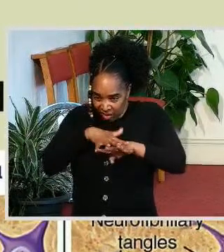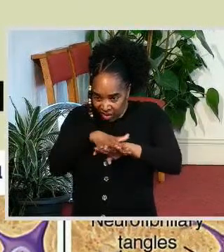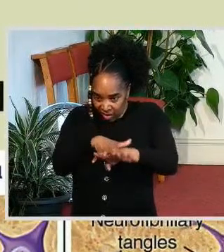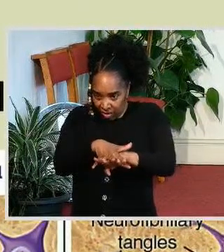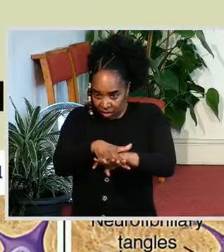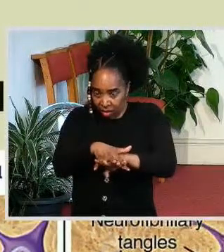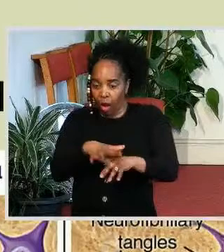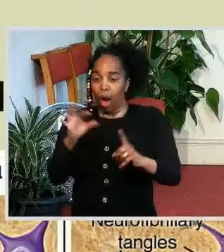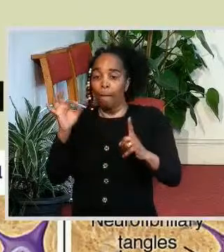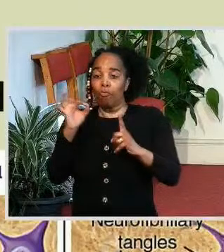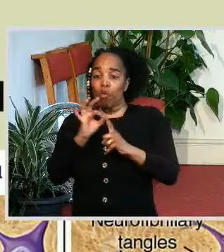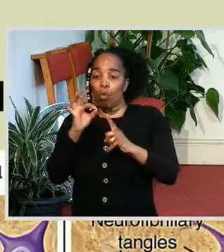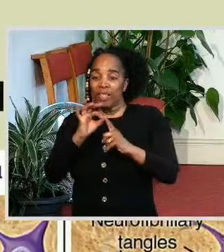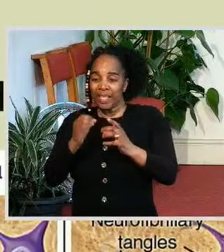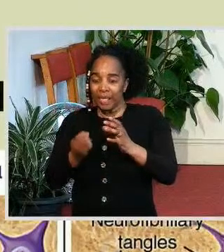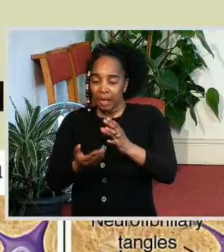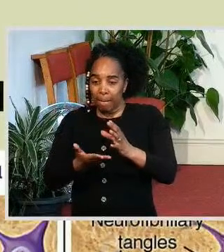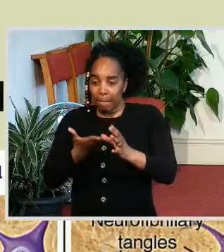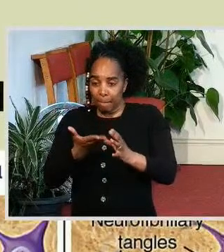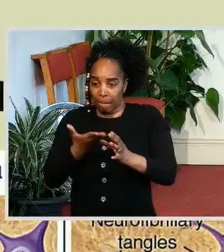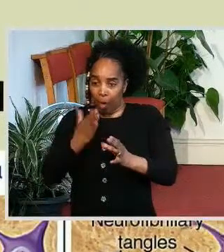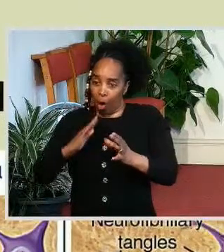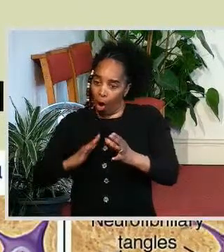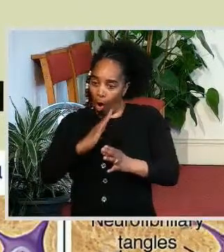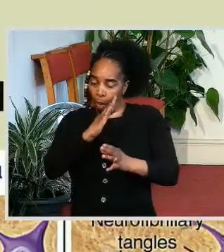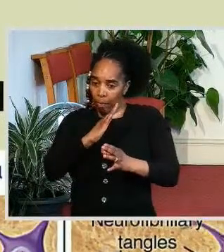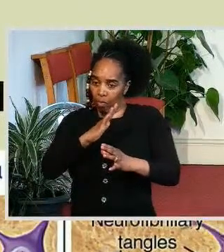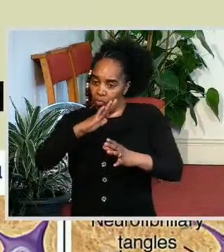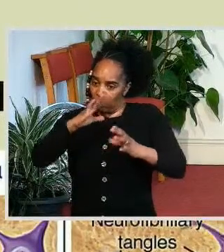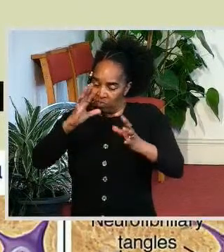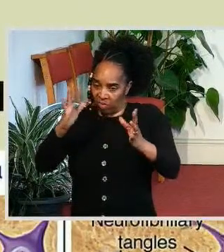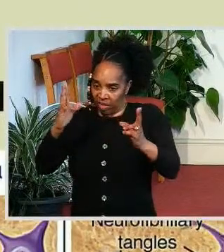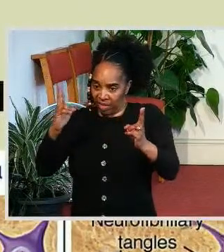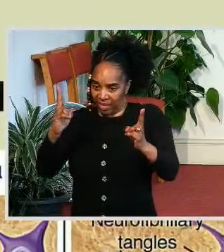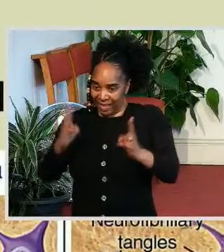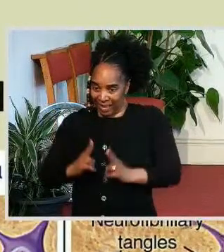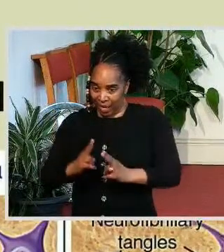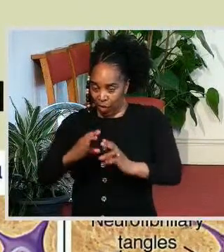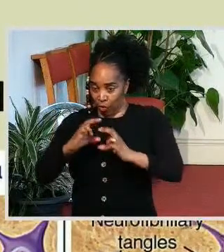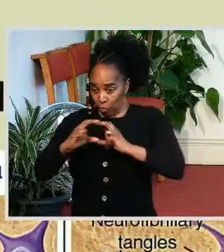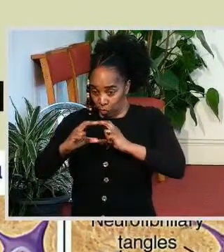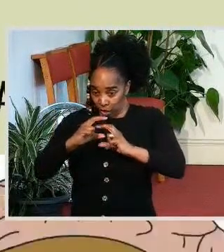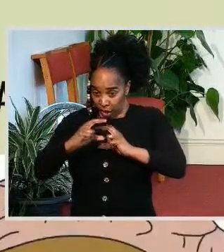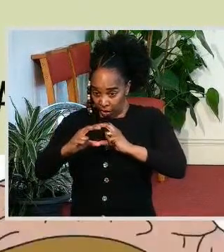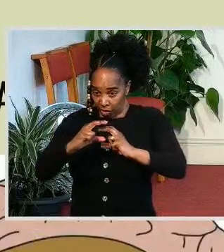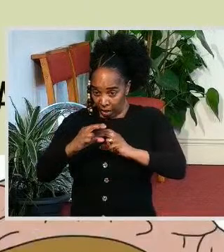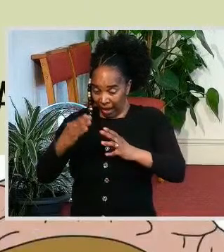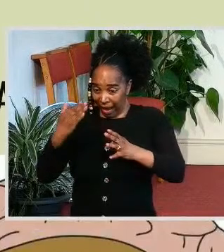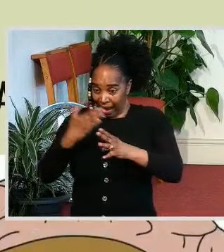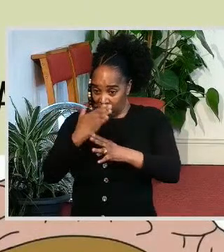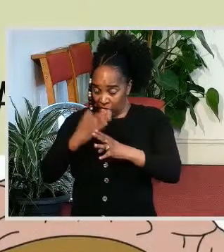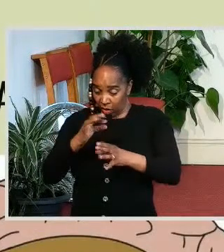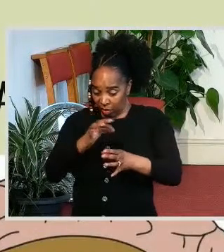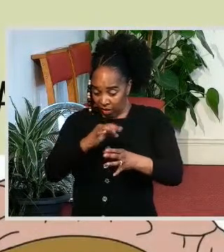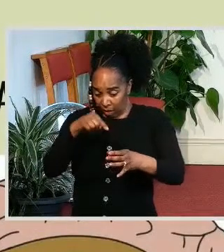another type of protein that builds up and then also slows the communication that's happening and the action of that cell.